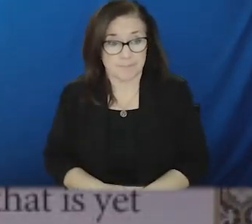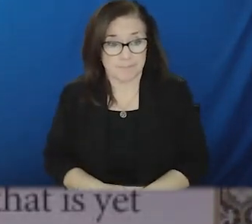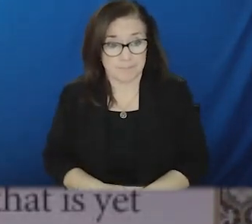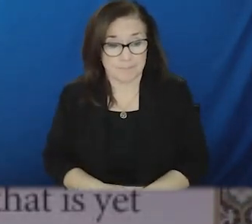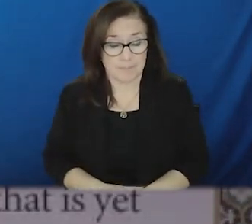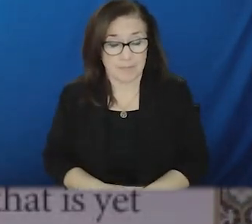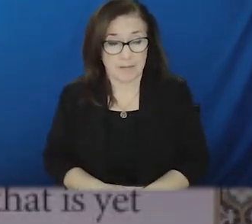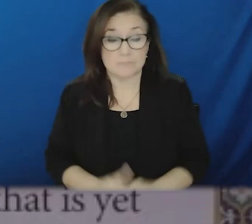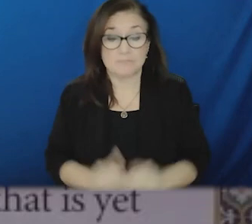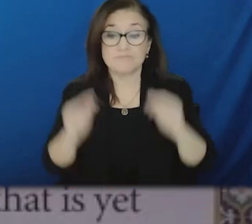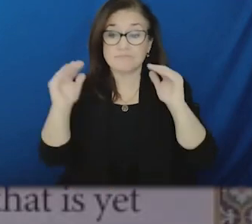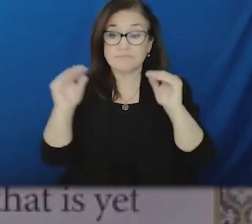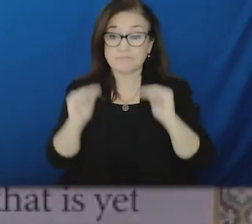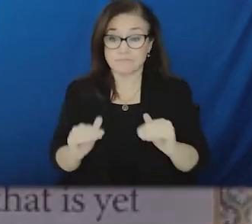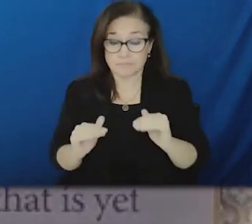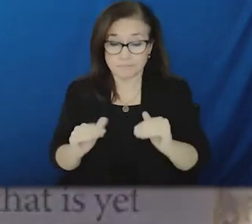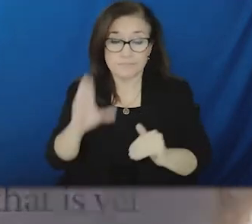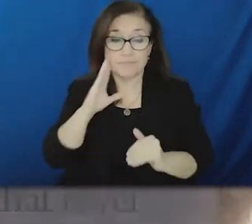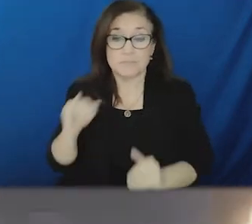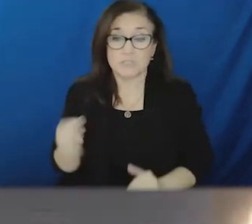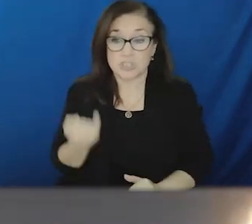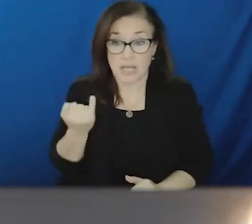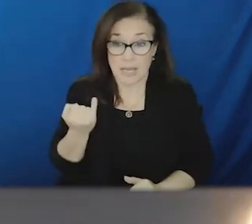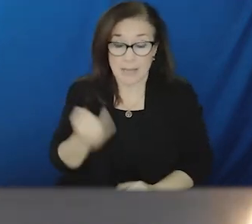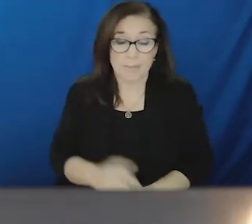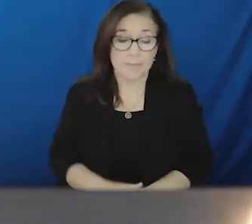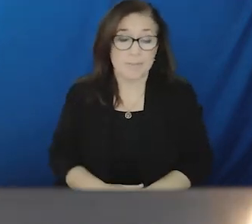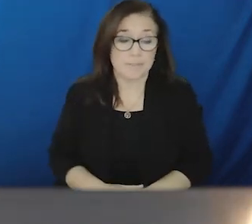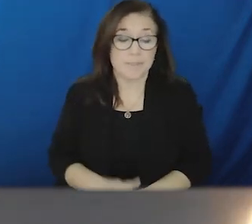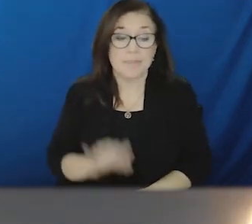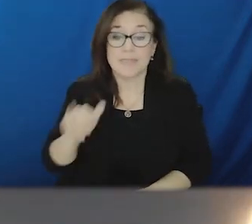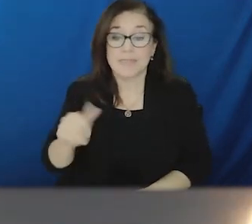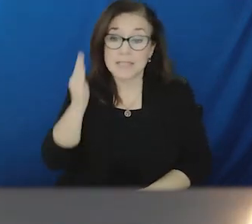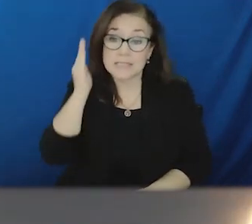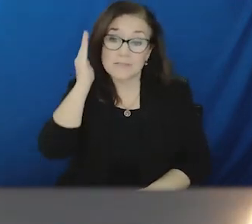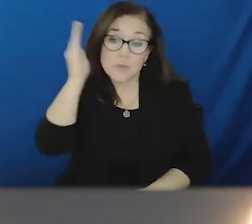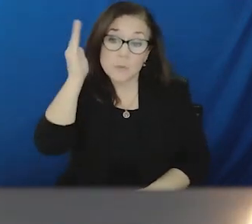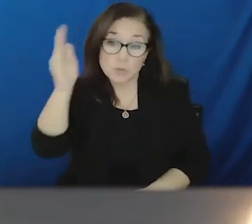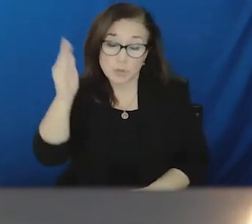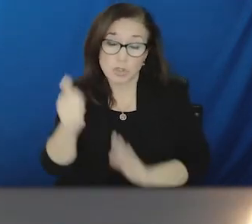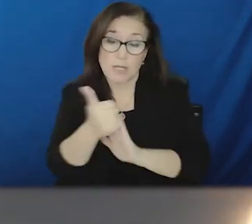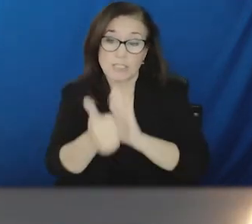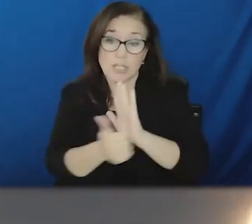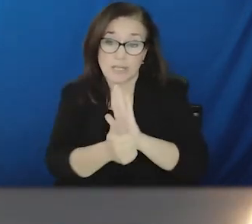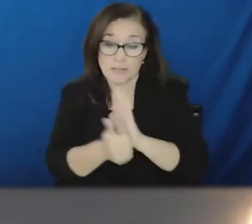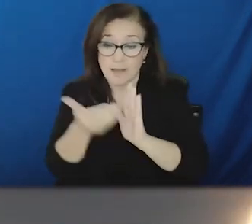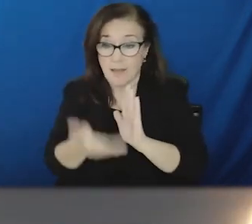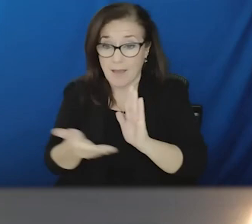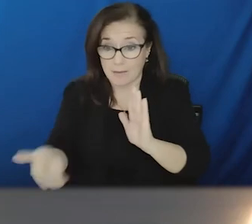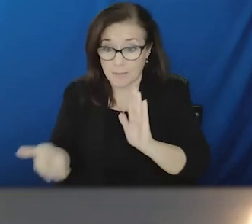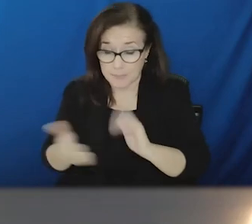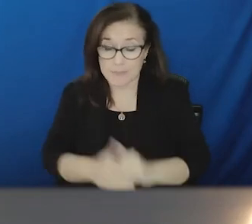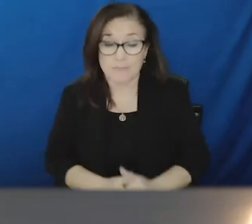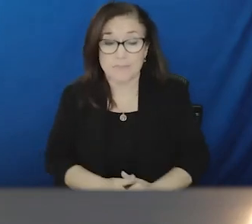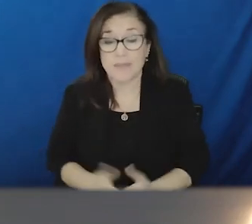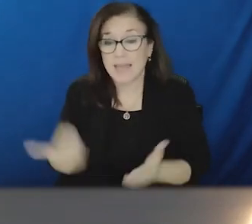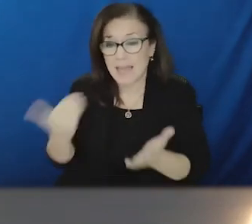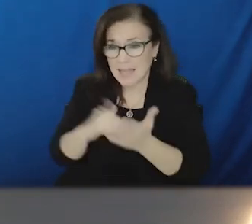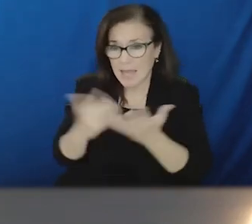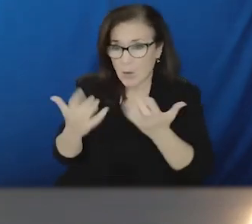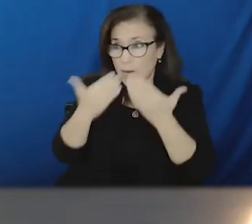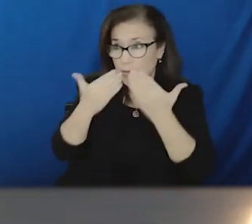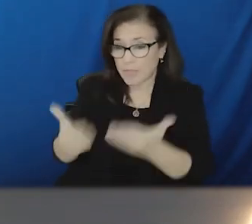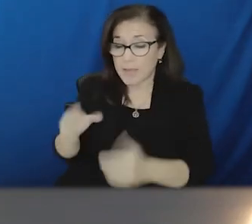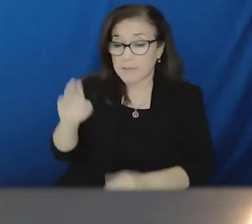And then we'll go on to J, which is future agenda items. And so again, I want to thank Ms. Maldonado and Ms.